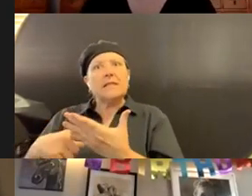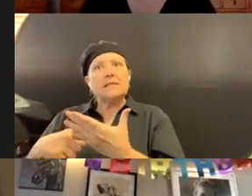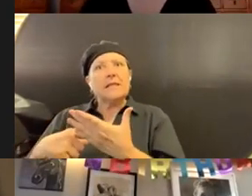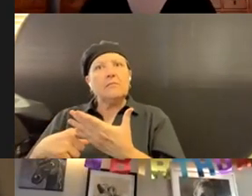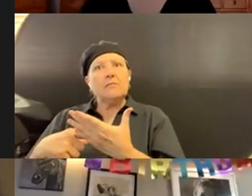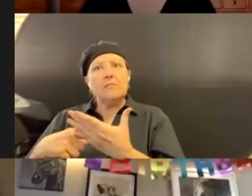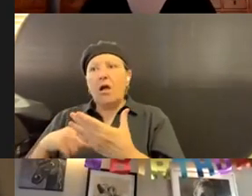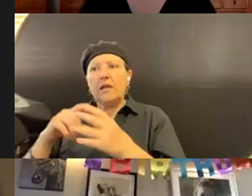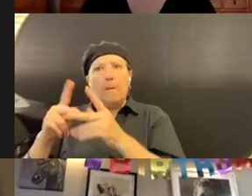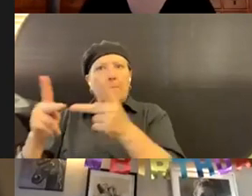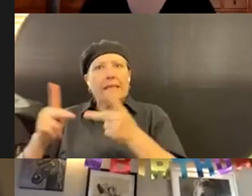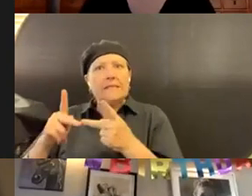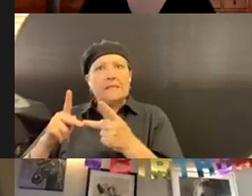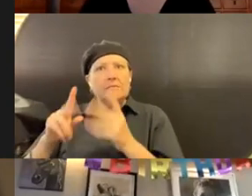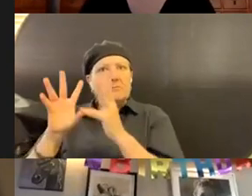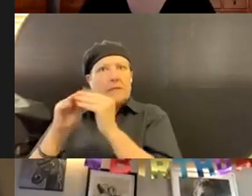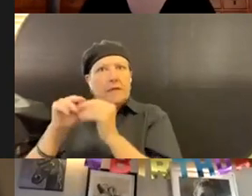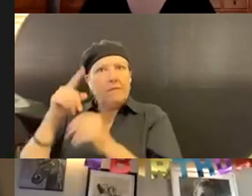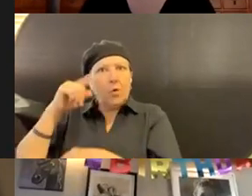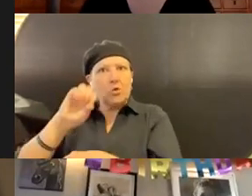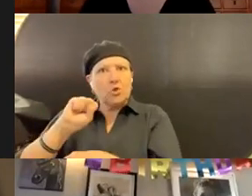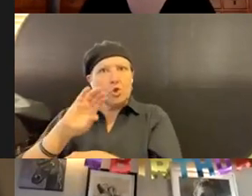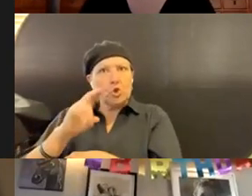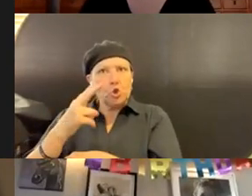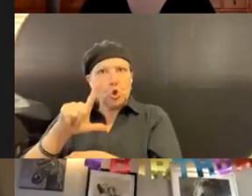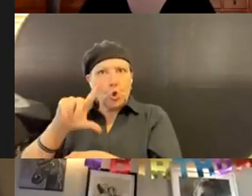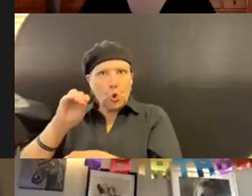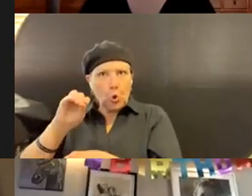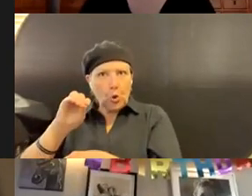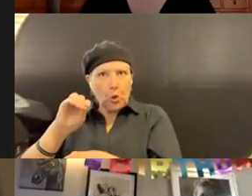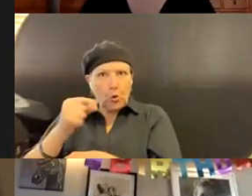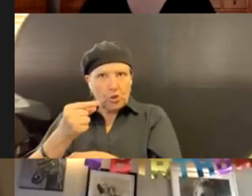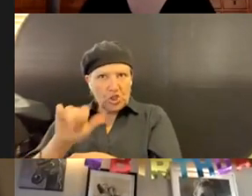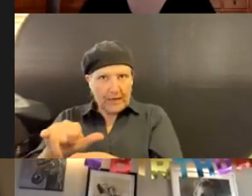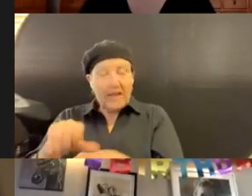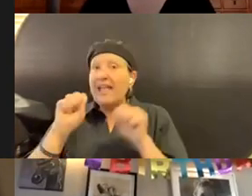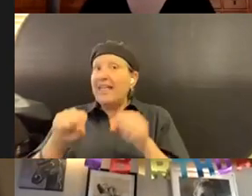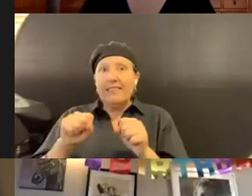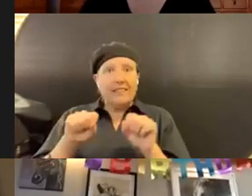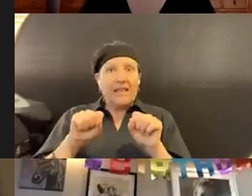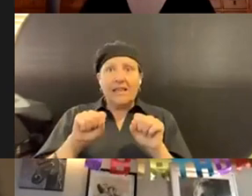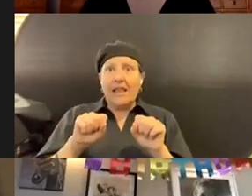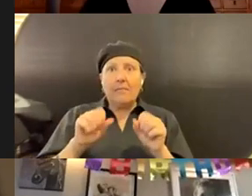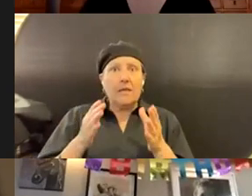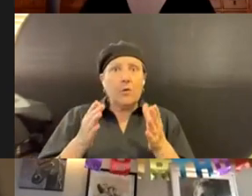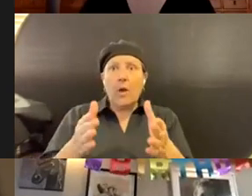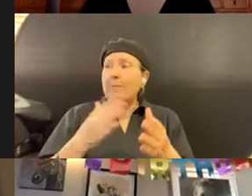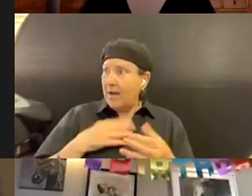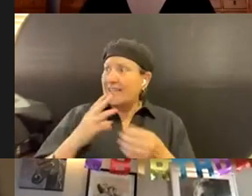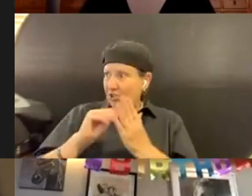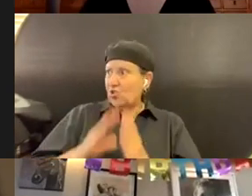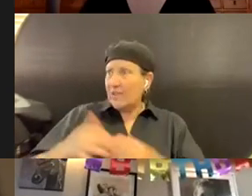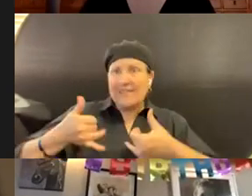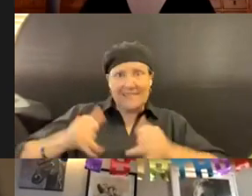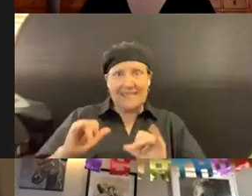or he's submitting his projects on Schoology. And so that could be a way of also saying like, hey, my student is still participating,